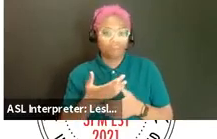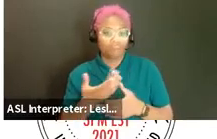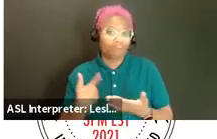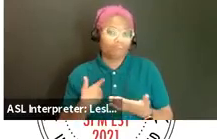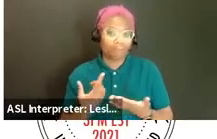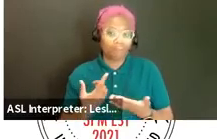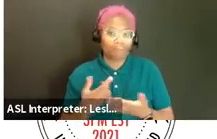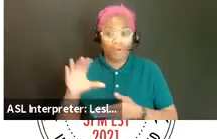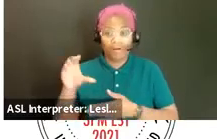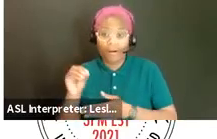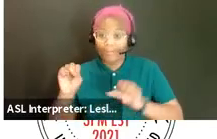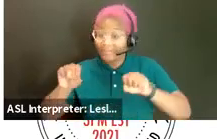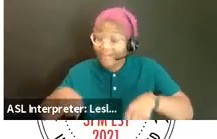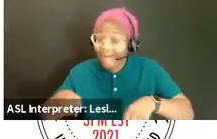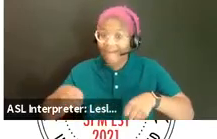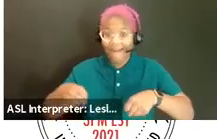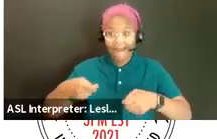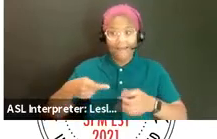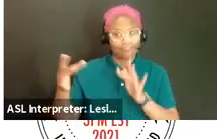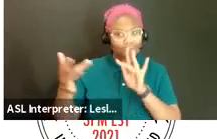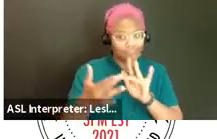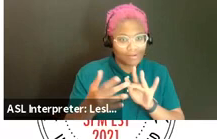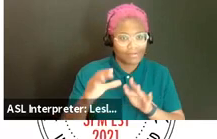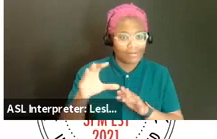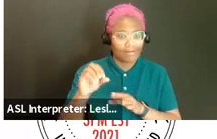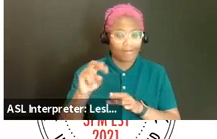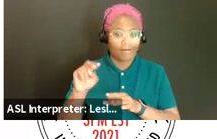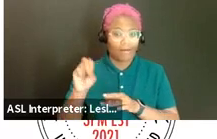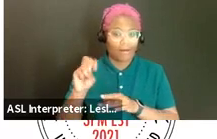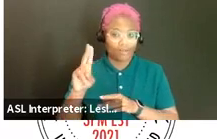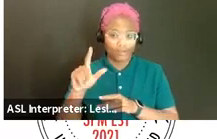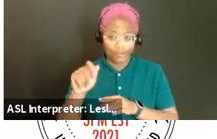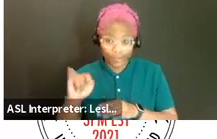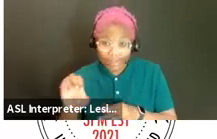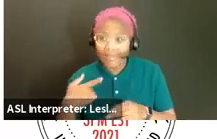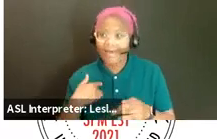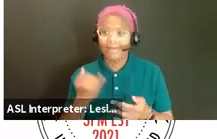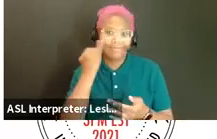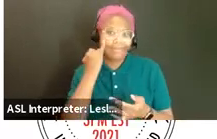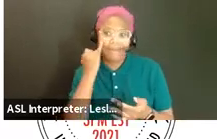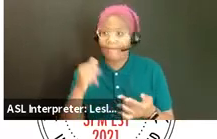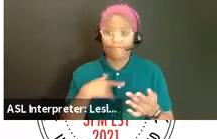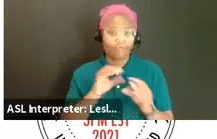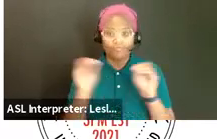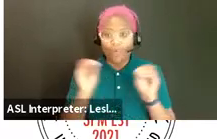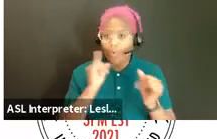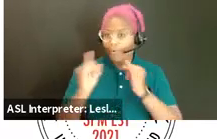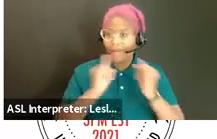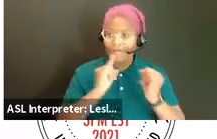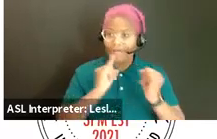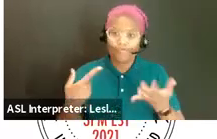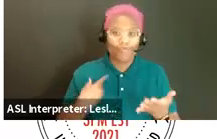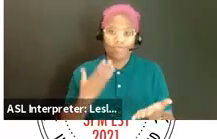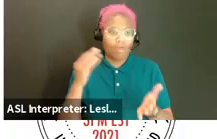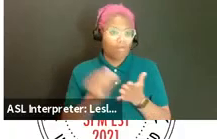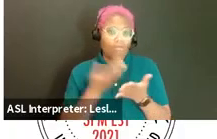that they're going to lose money, that the show needs to go on. And then you will also, if you're from one of the 33 countries